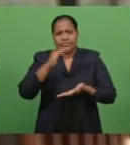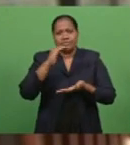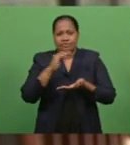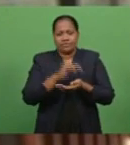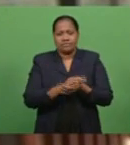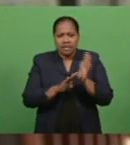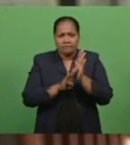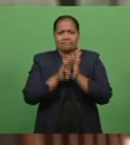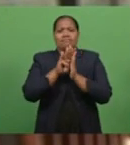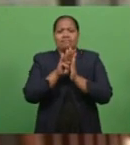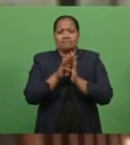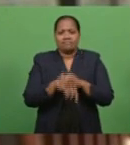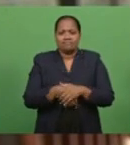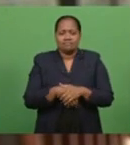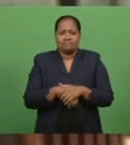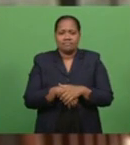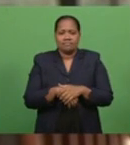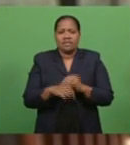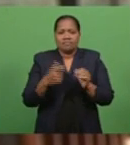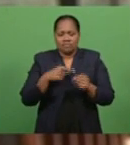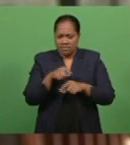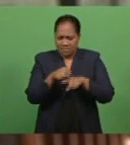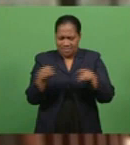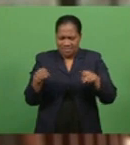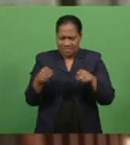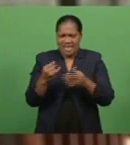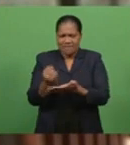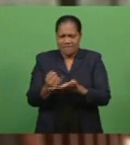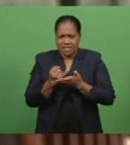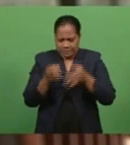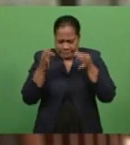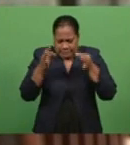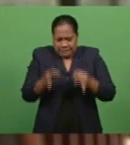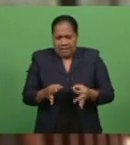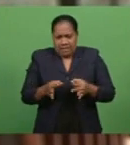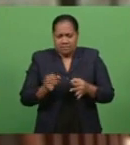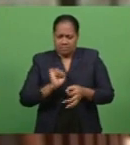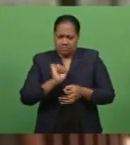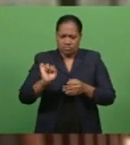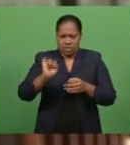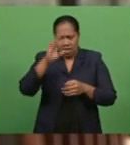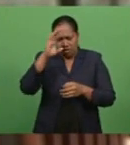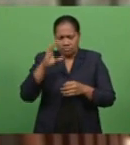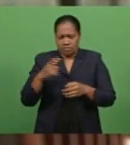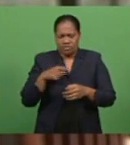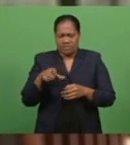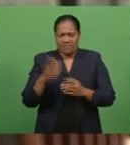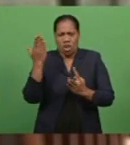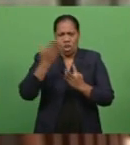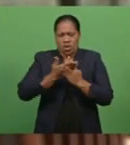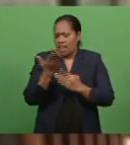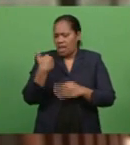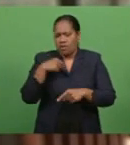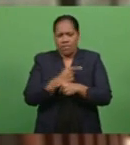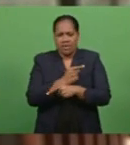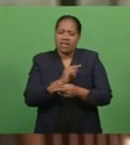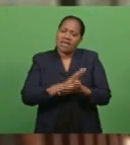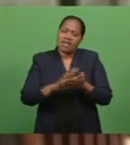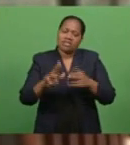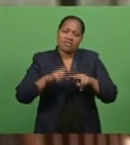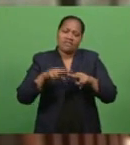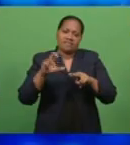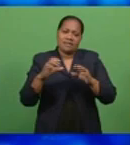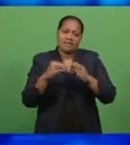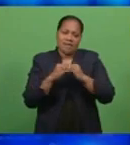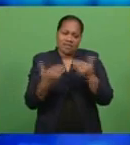investors remain optimistic about the country's decision to ease some of its lockdown measures next week. And that's all from HFC Bank for now.